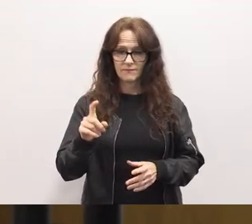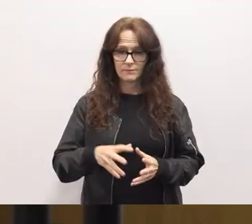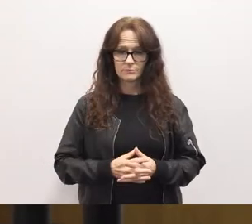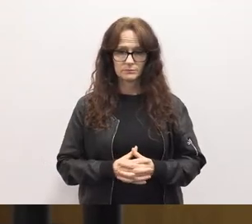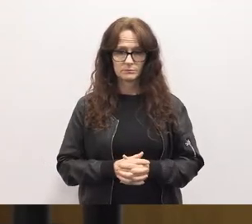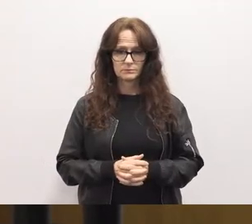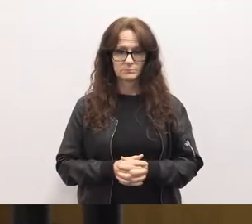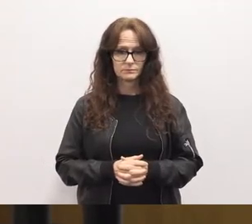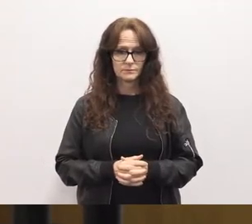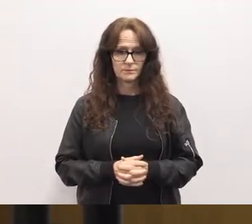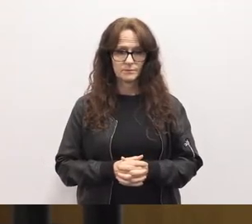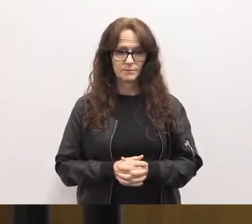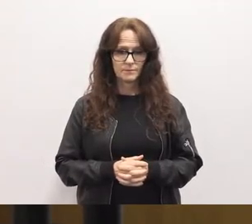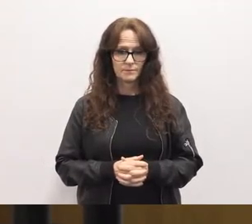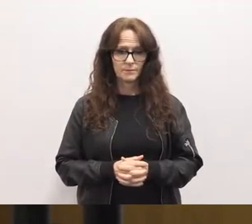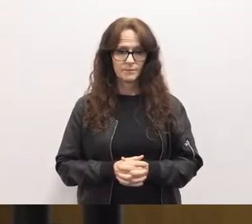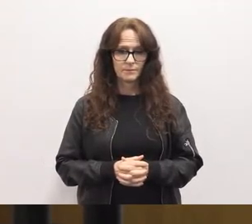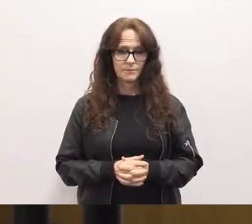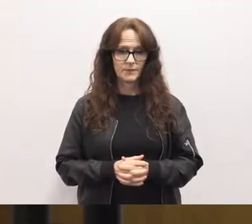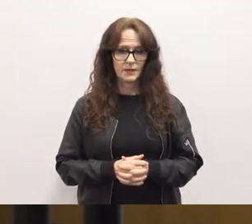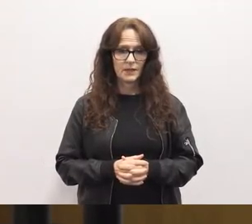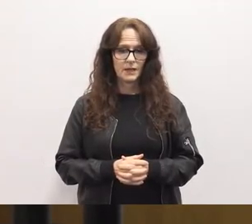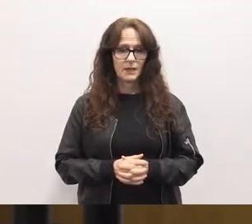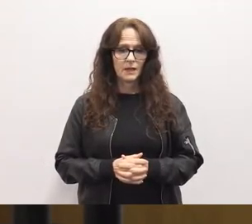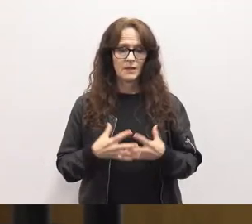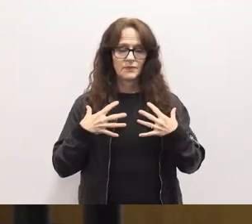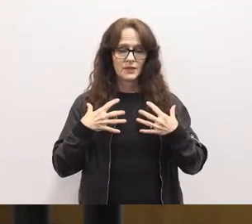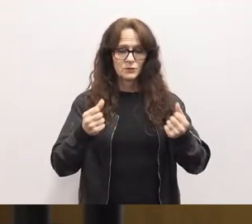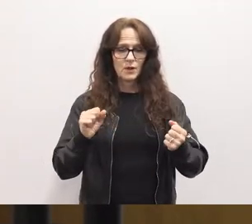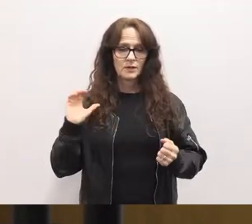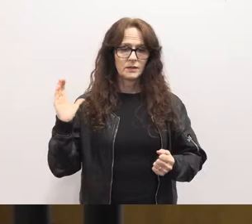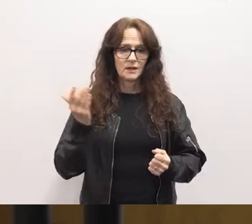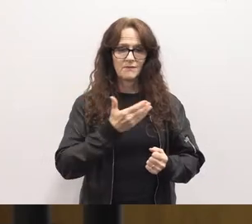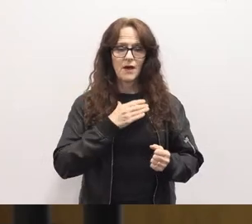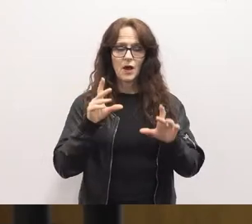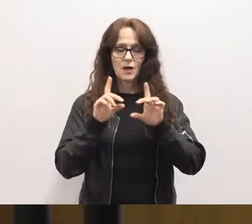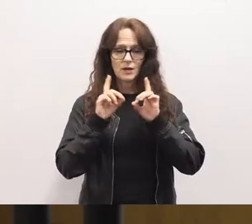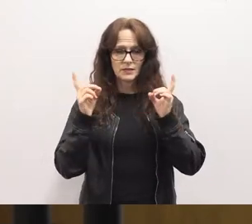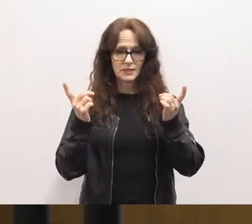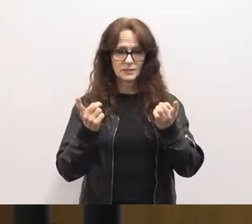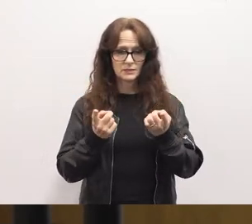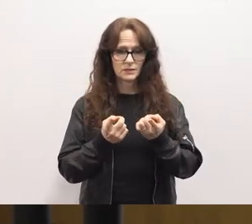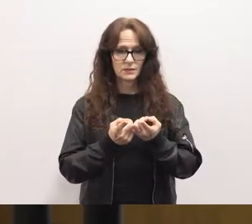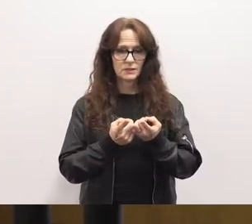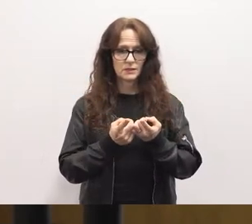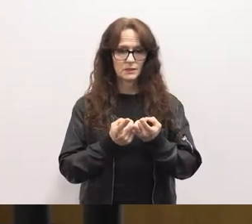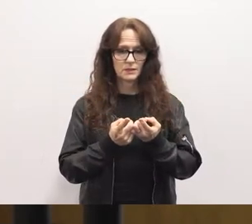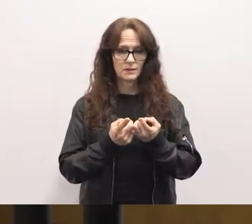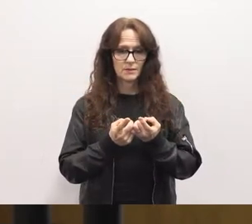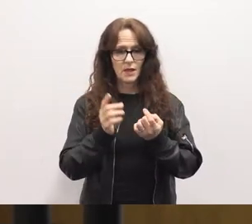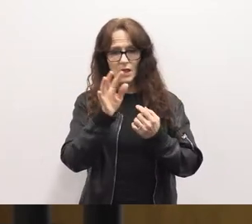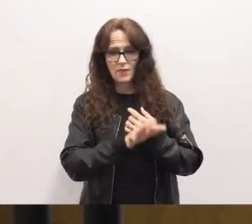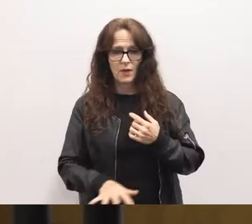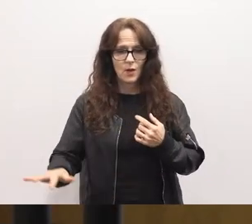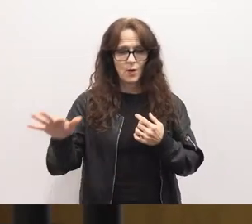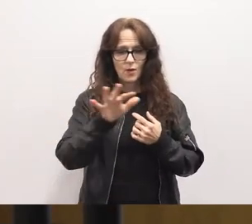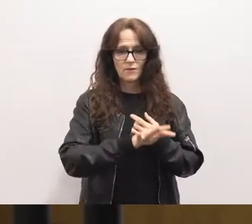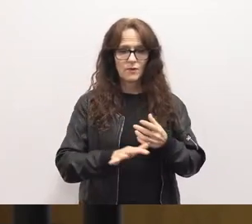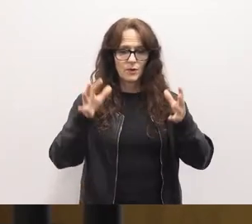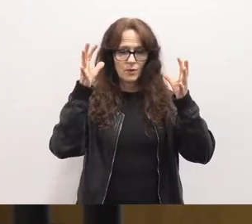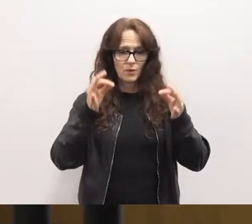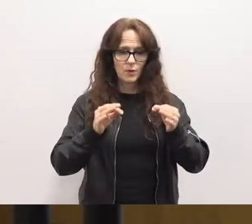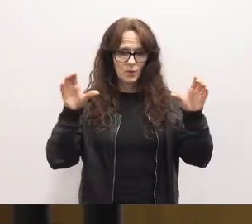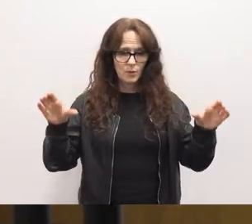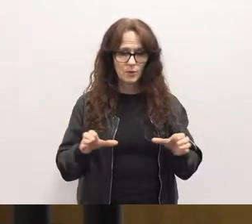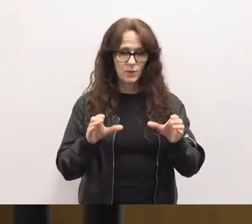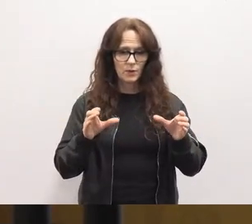With all due respect, the strength of our district lies in the overall determination of what we do